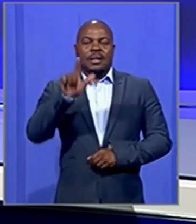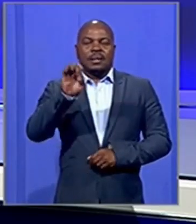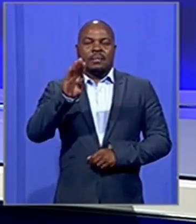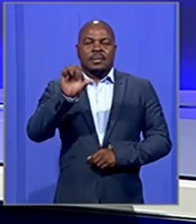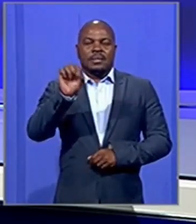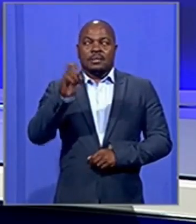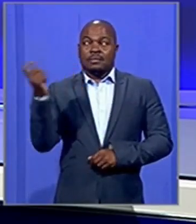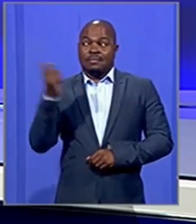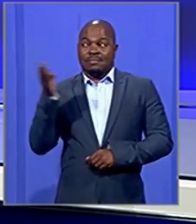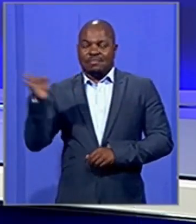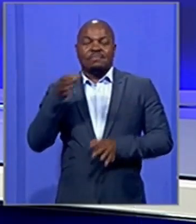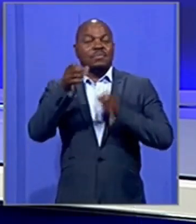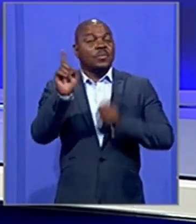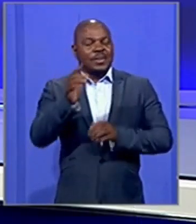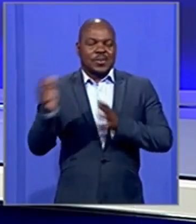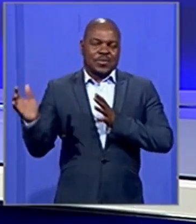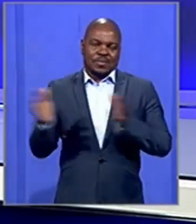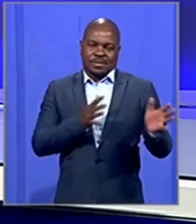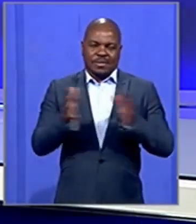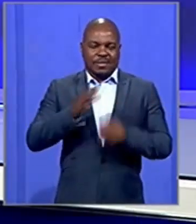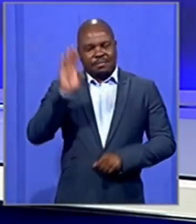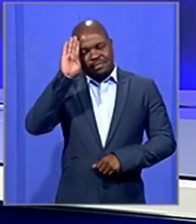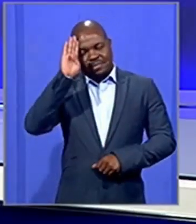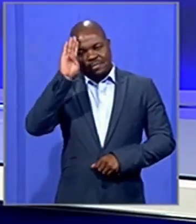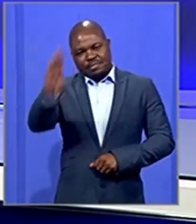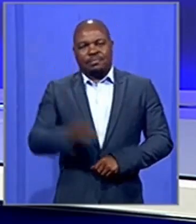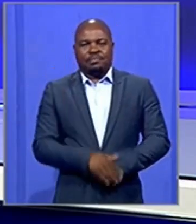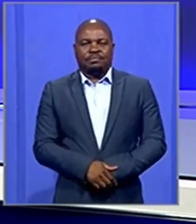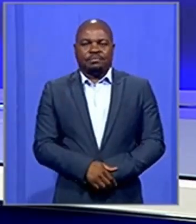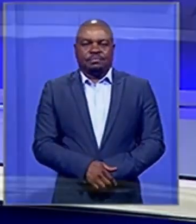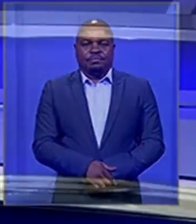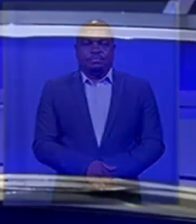ka kakanyo ya maemo a boso Thobela.